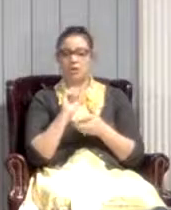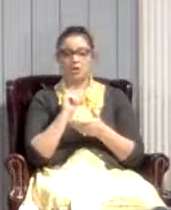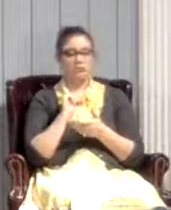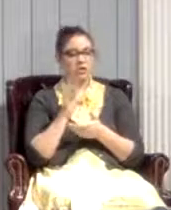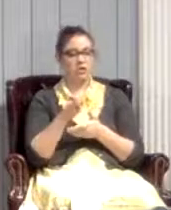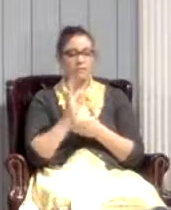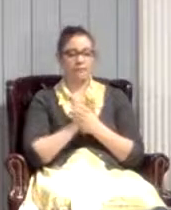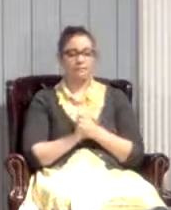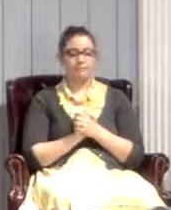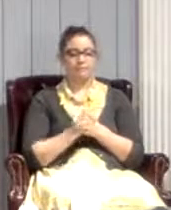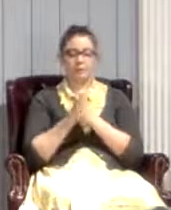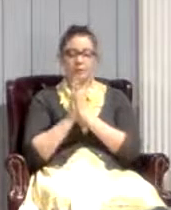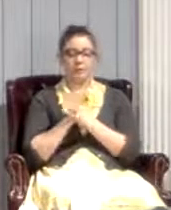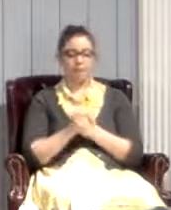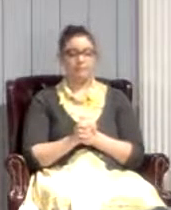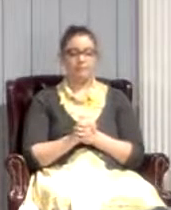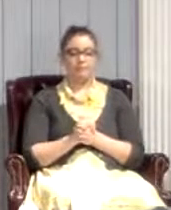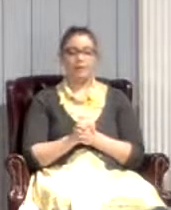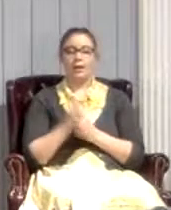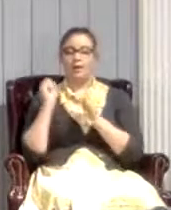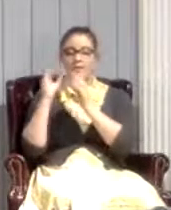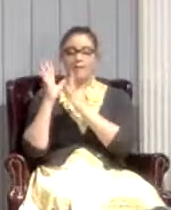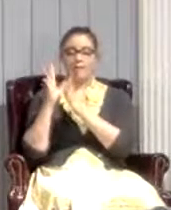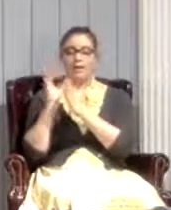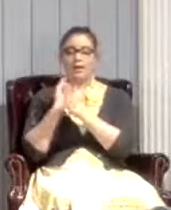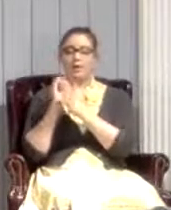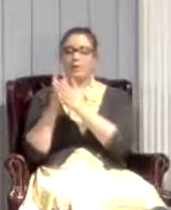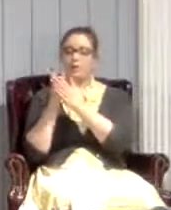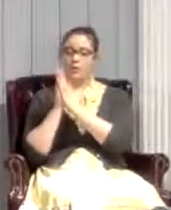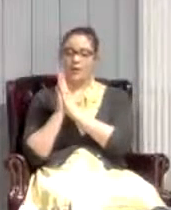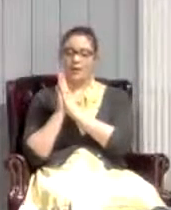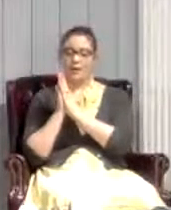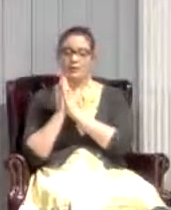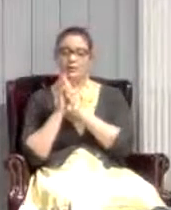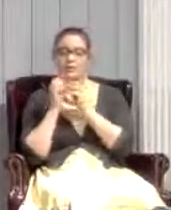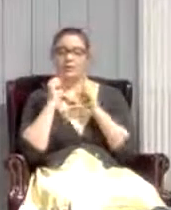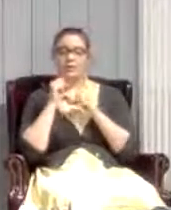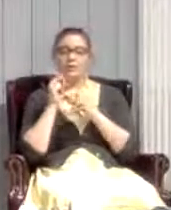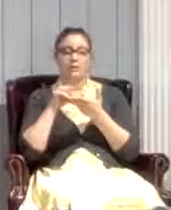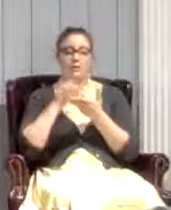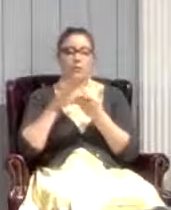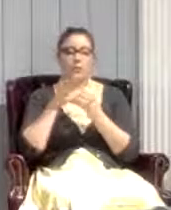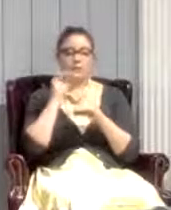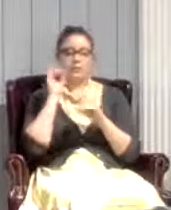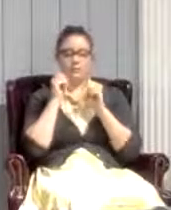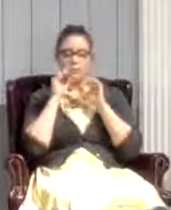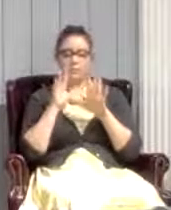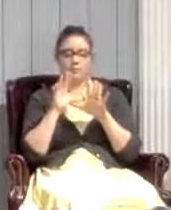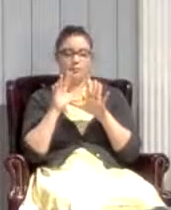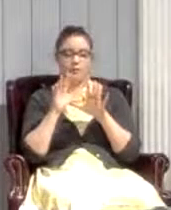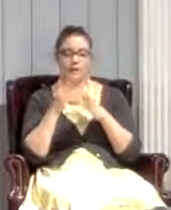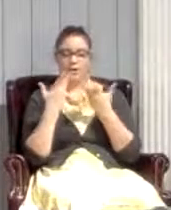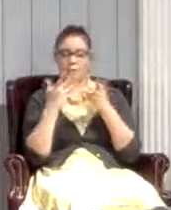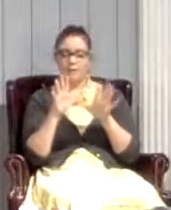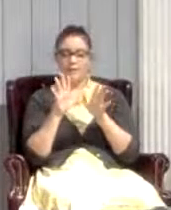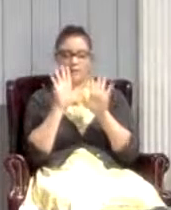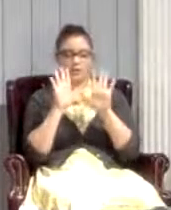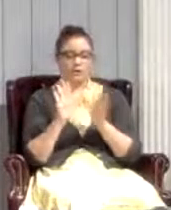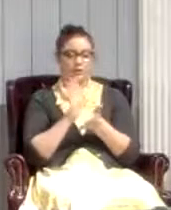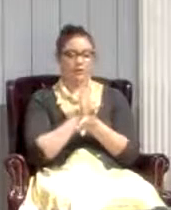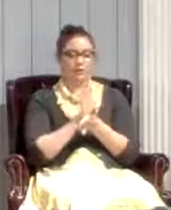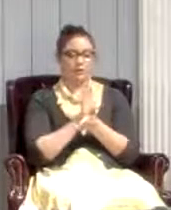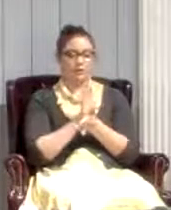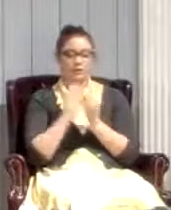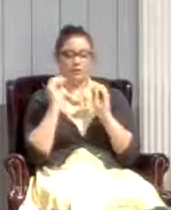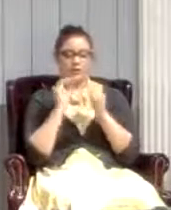let's Father, I want to ask you now that your Holy Spirit will bless as we finish this Sunday school lesson and as we get ready for the